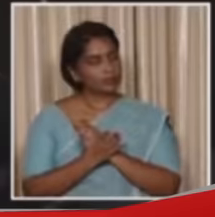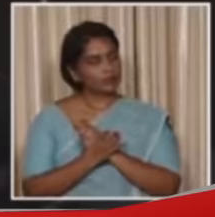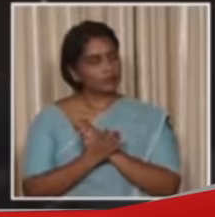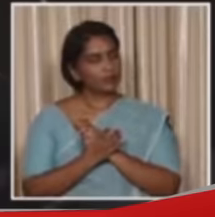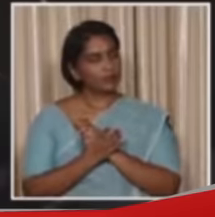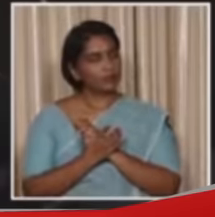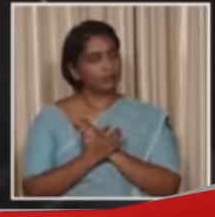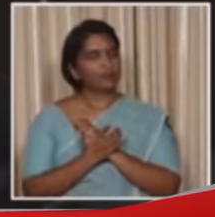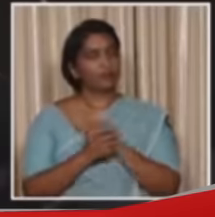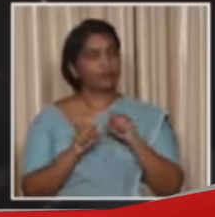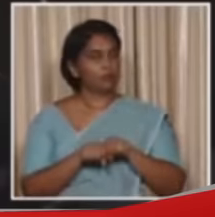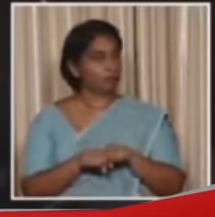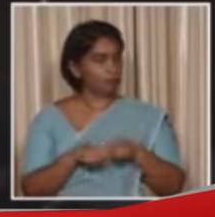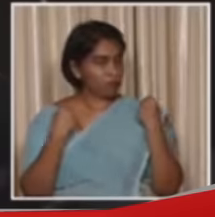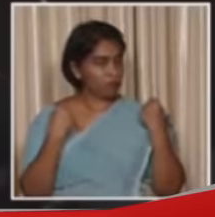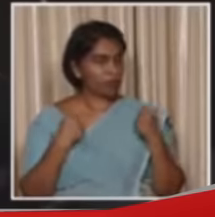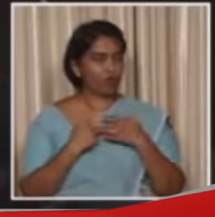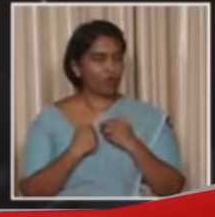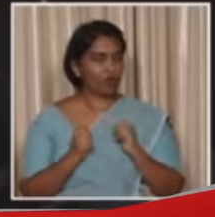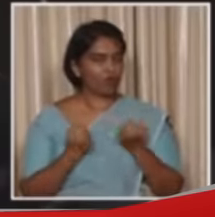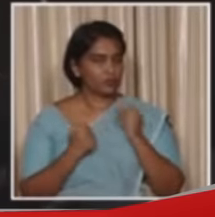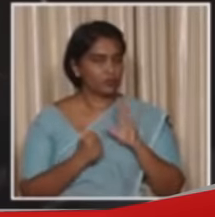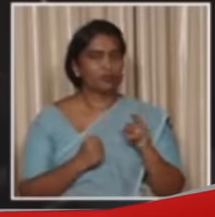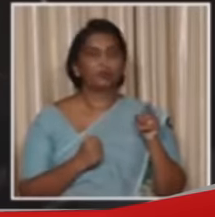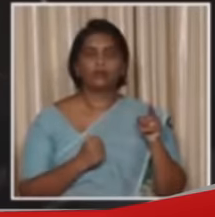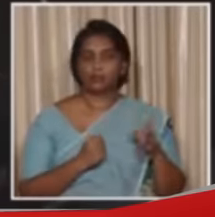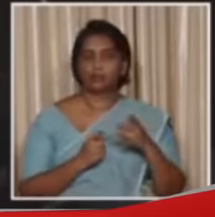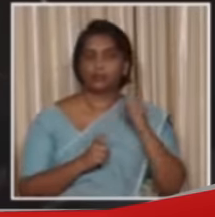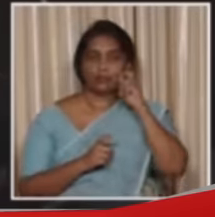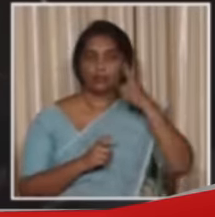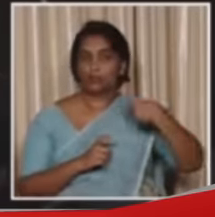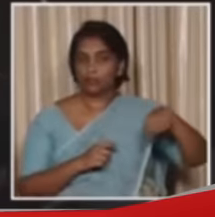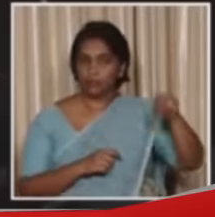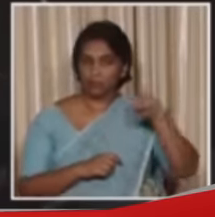violations to people's basic rights that are being proposed.